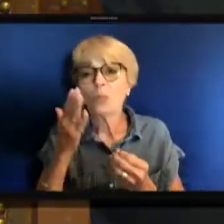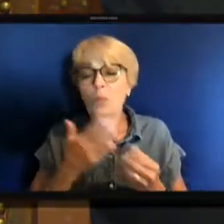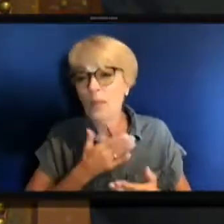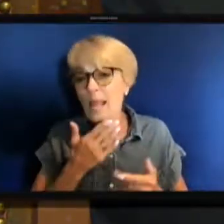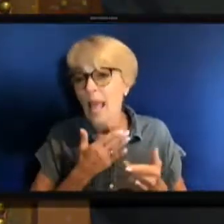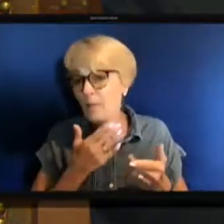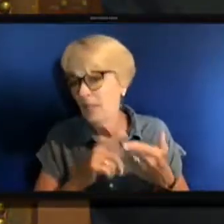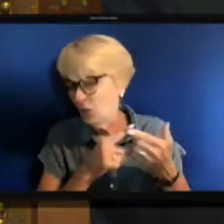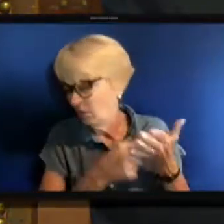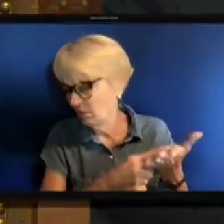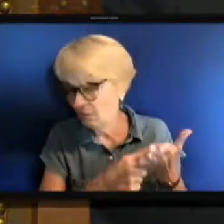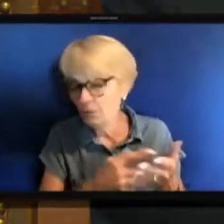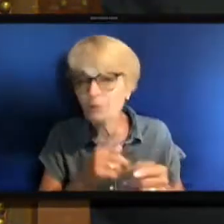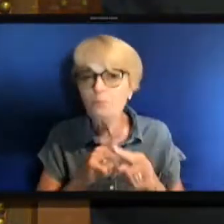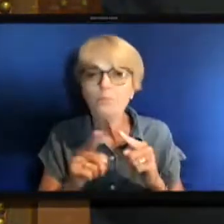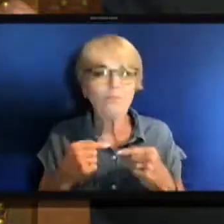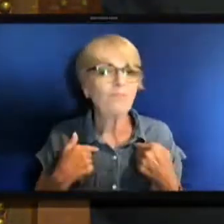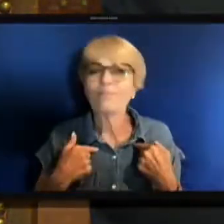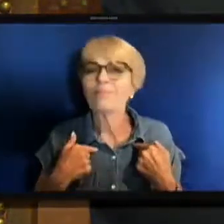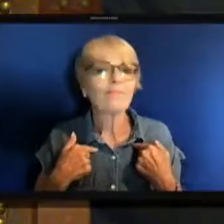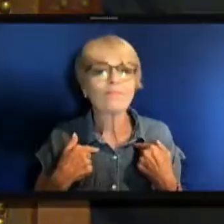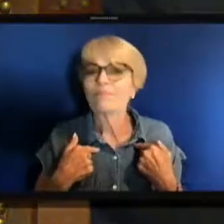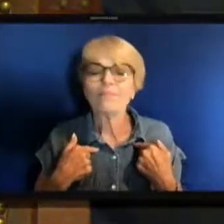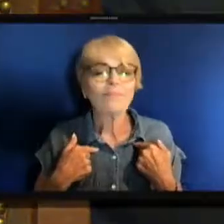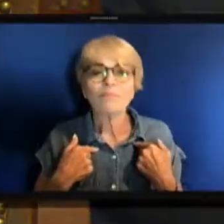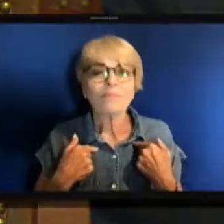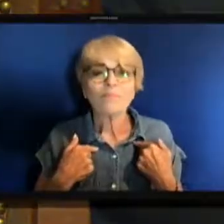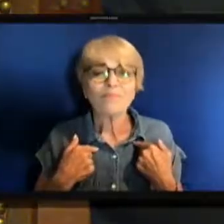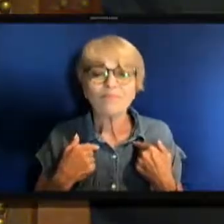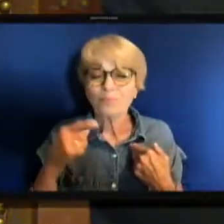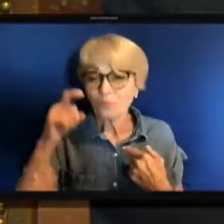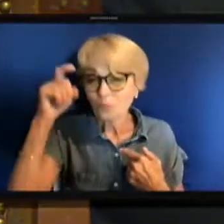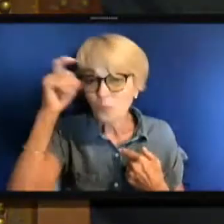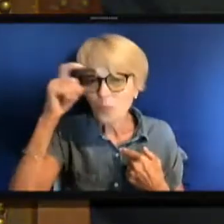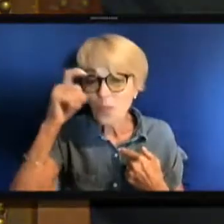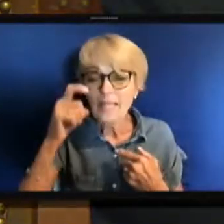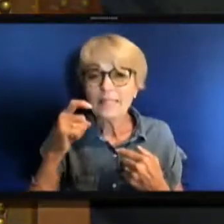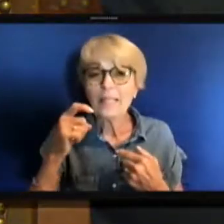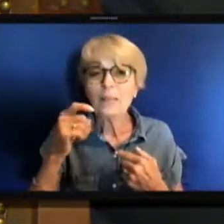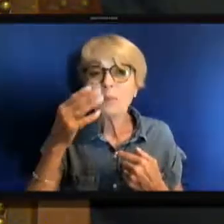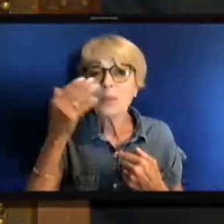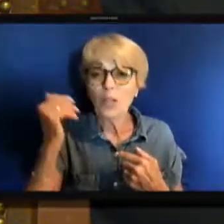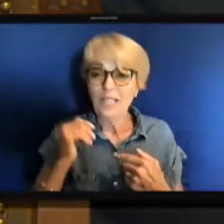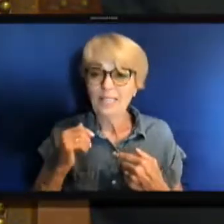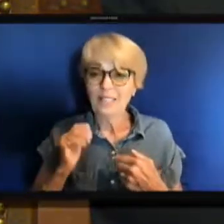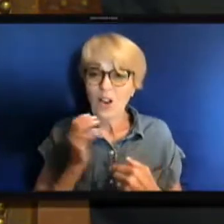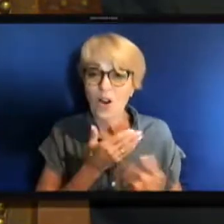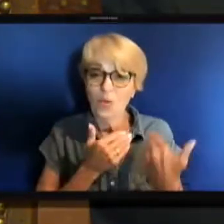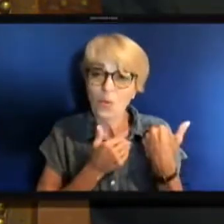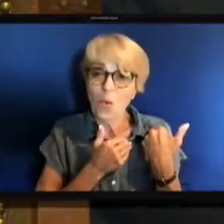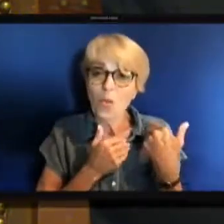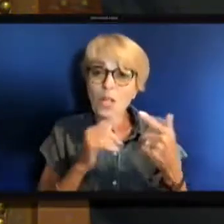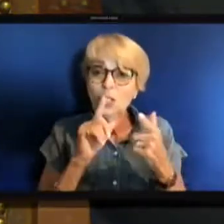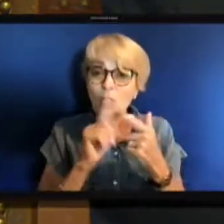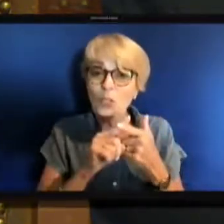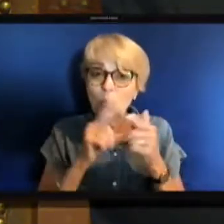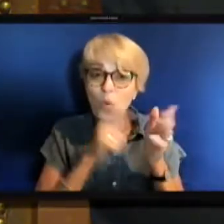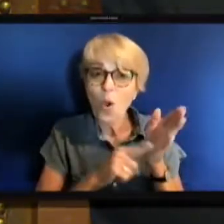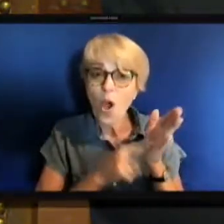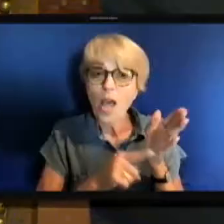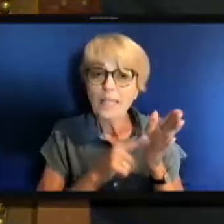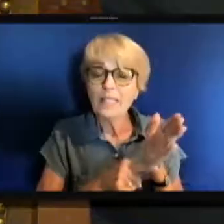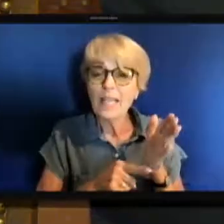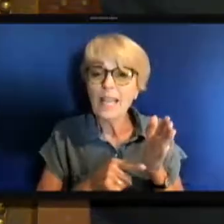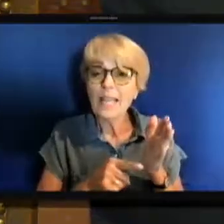I don't think that it is wise, because of our role of auditing this work, for us to be like, oh, this is okay and this